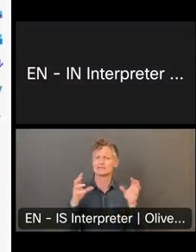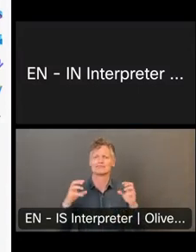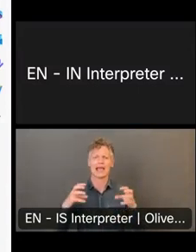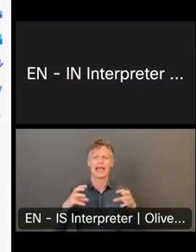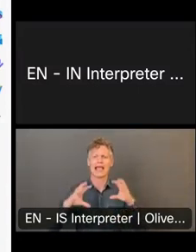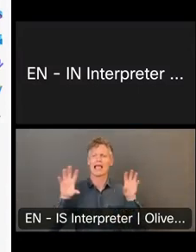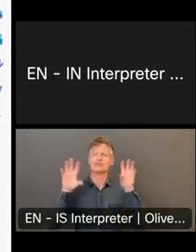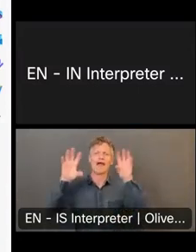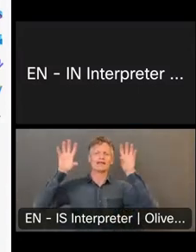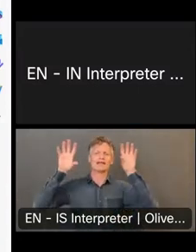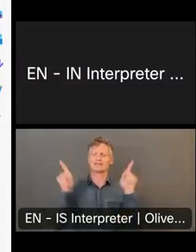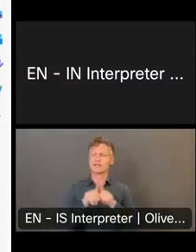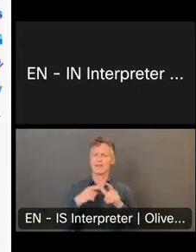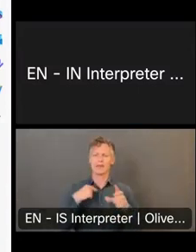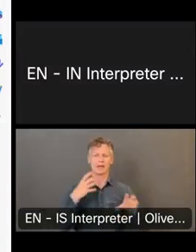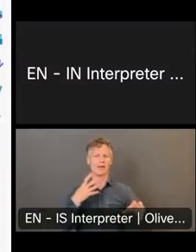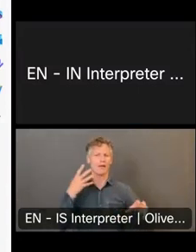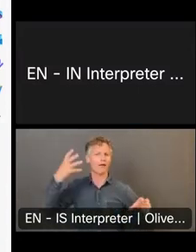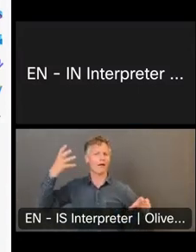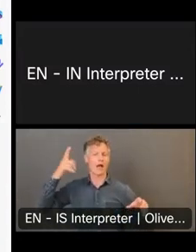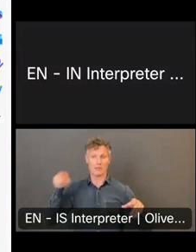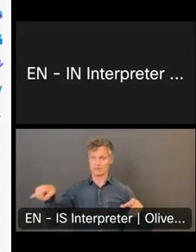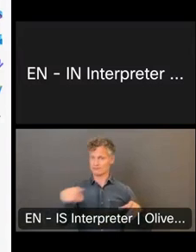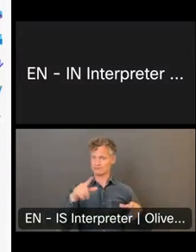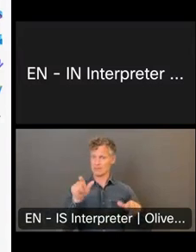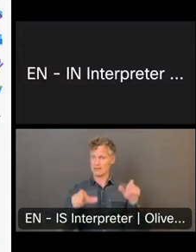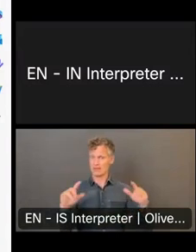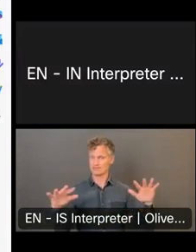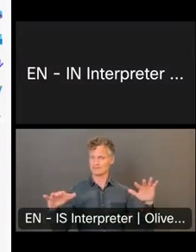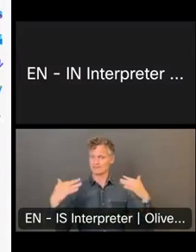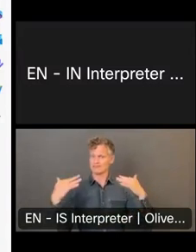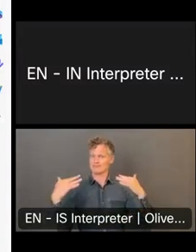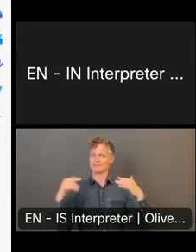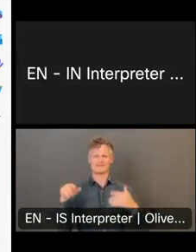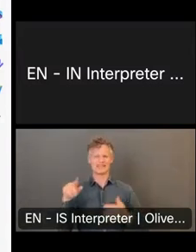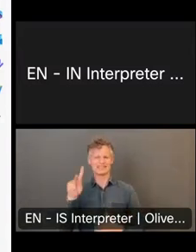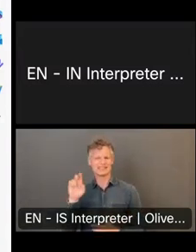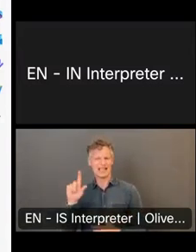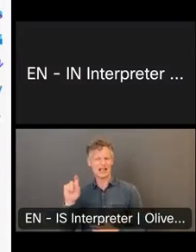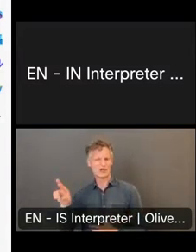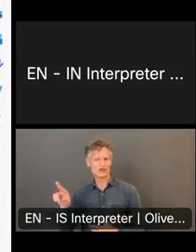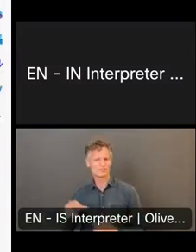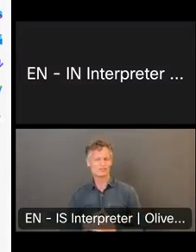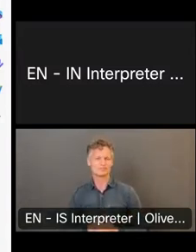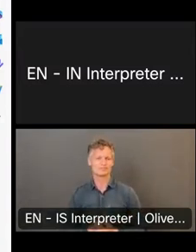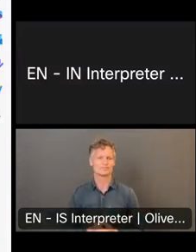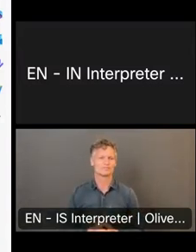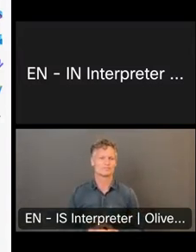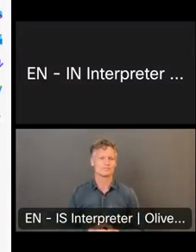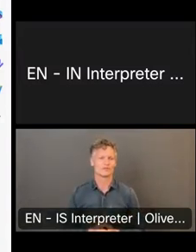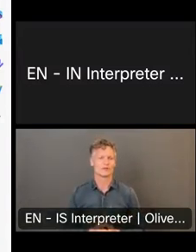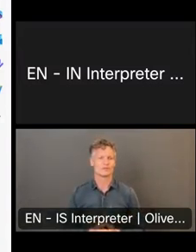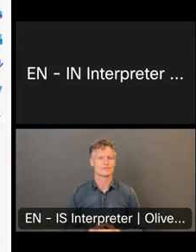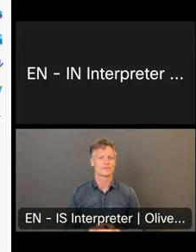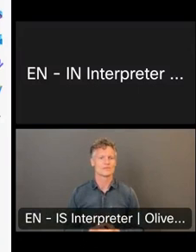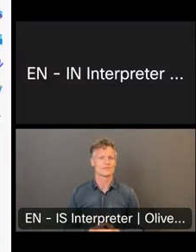noticed, which he takes from Keller. Like phrase expressivité, Haspelmatt's third force is